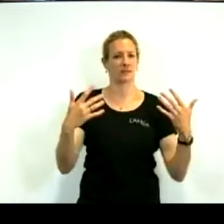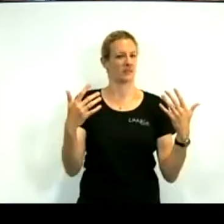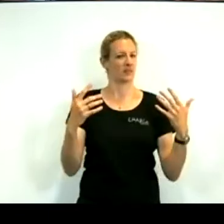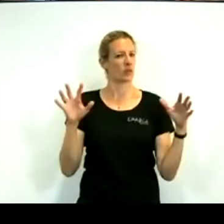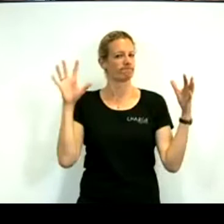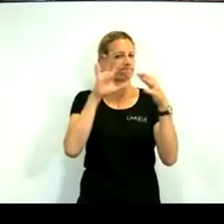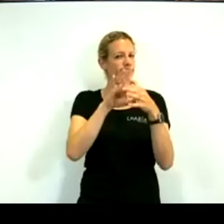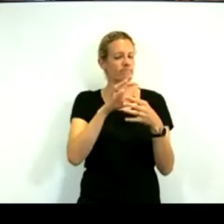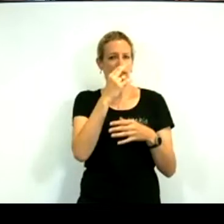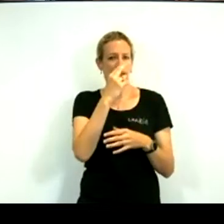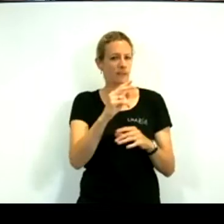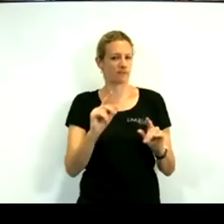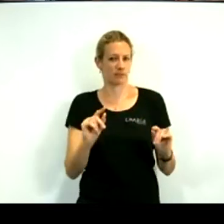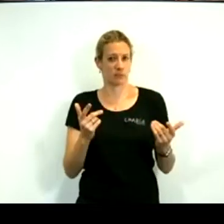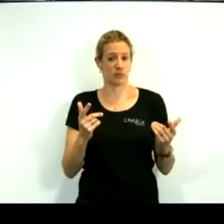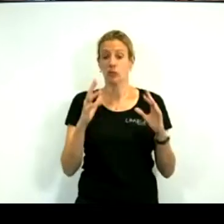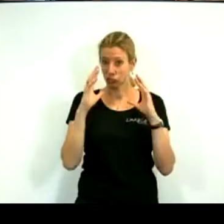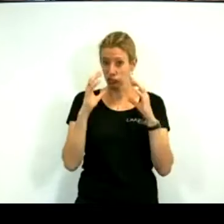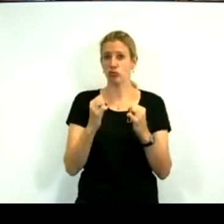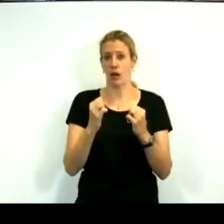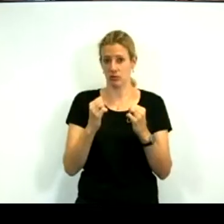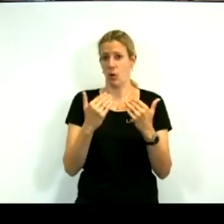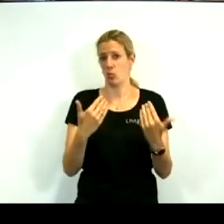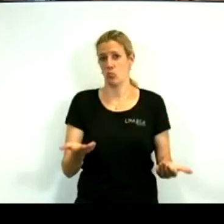CHARGE syndrome. And I'll say a lot